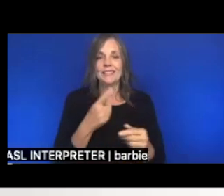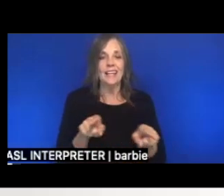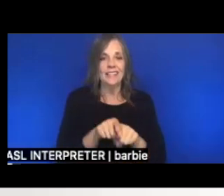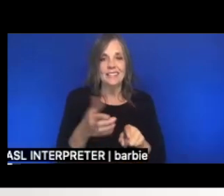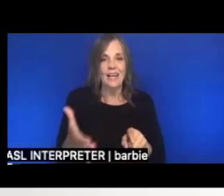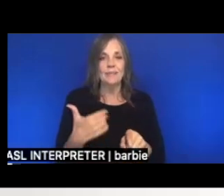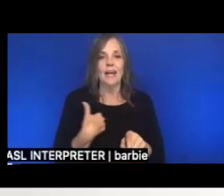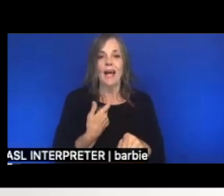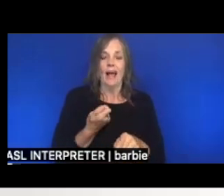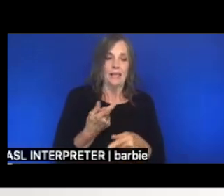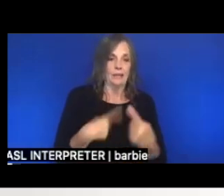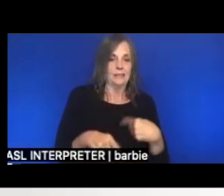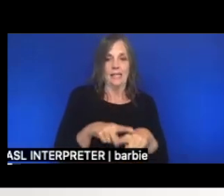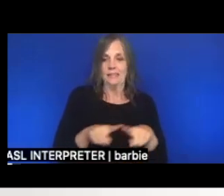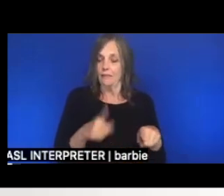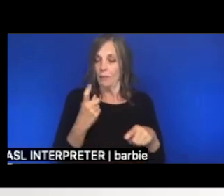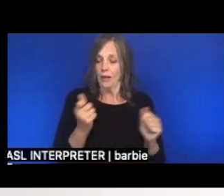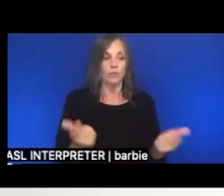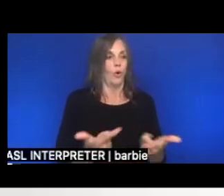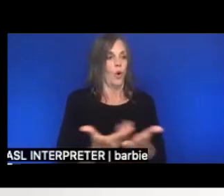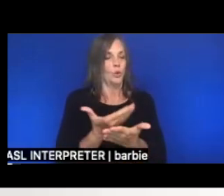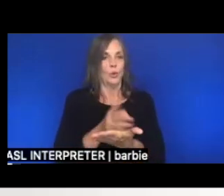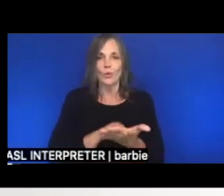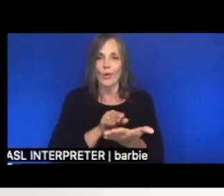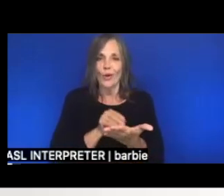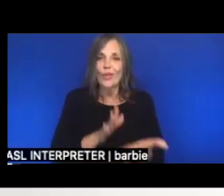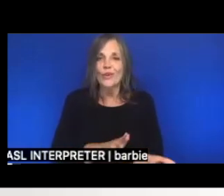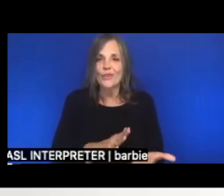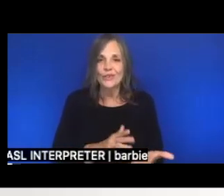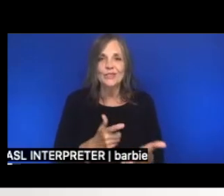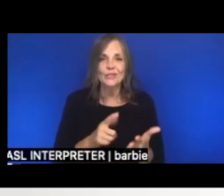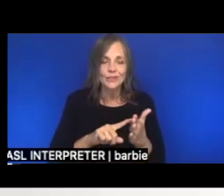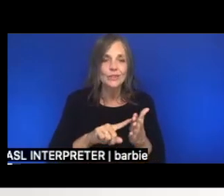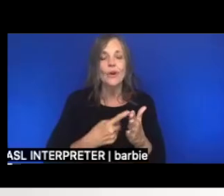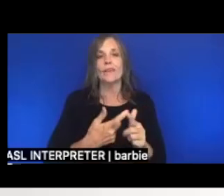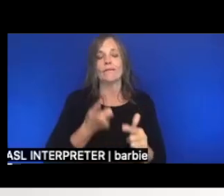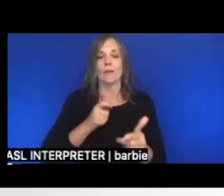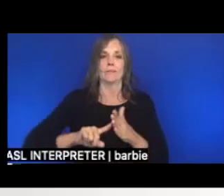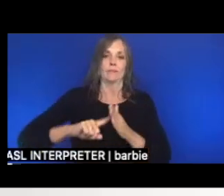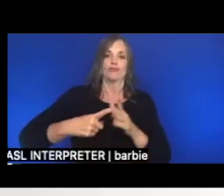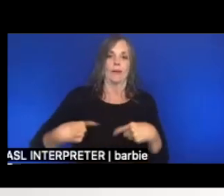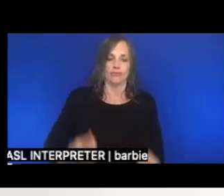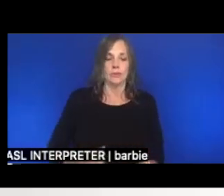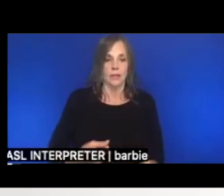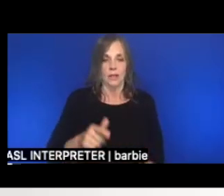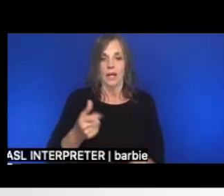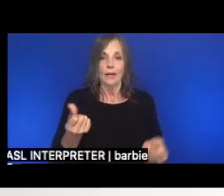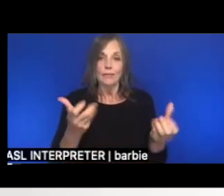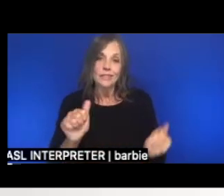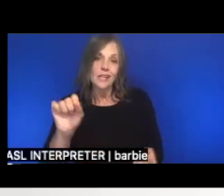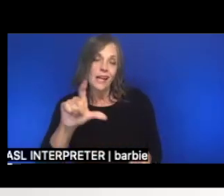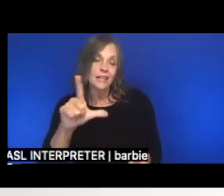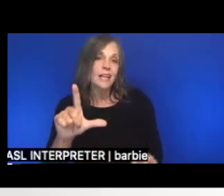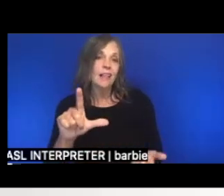bit different, since we were all starting from scratch, right? I believe if you are maybe, if you're signing in ASL and maybe you are